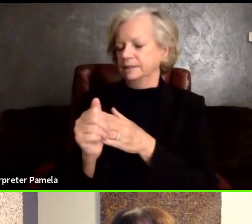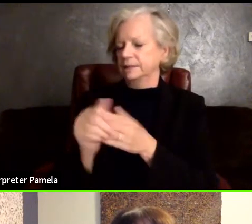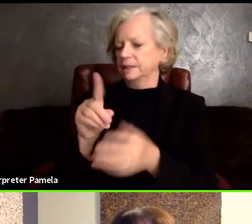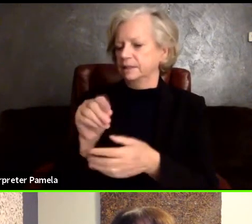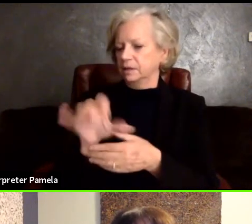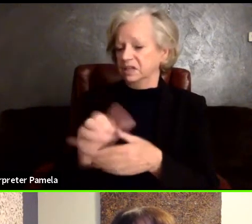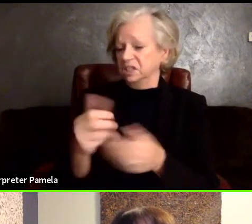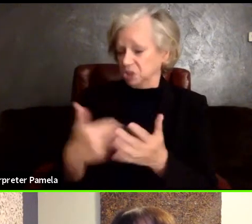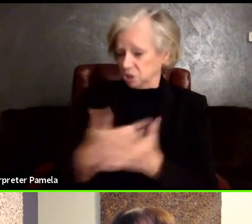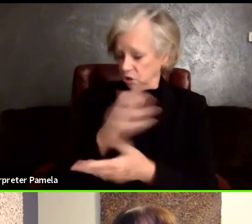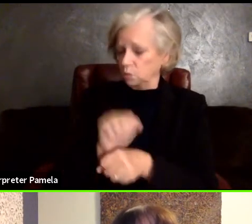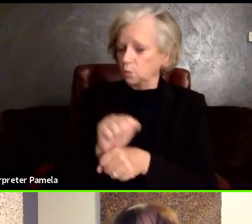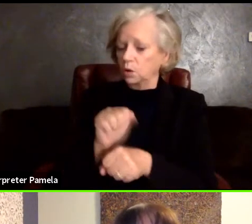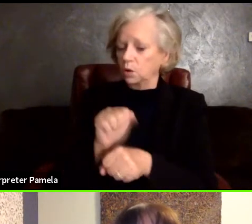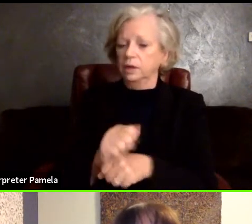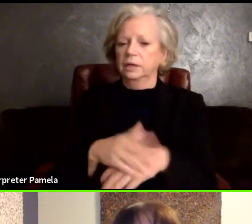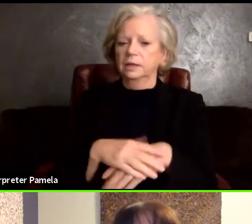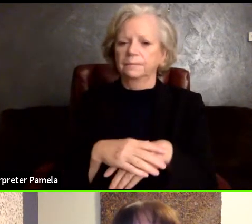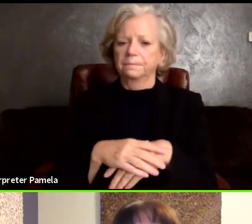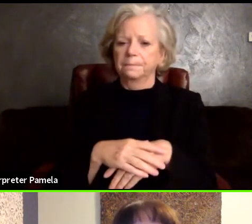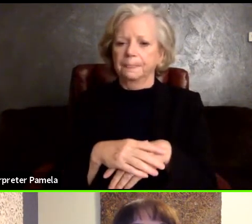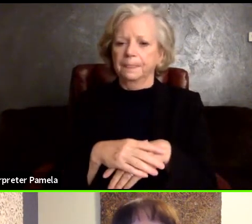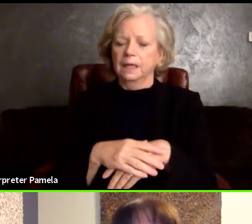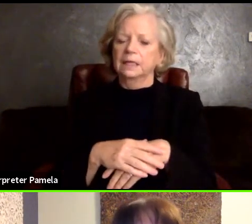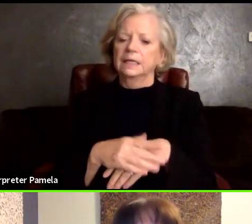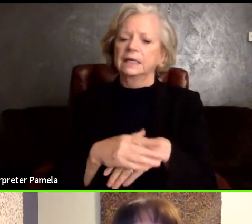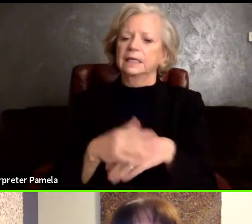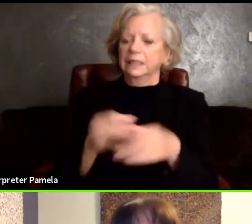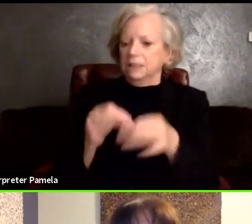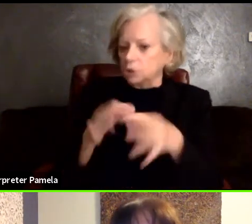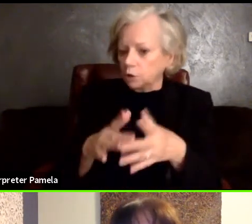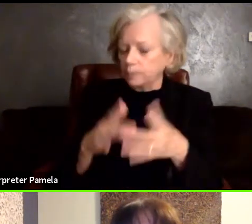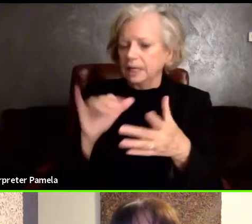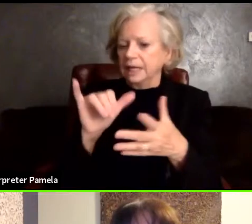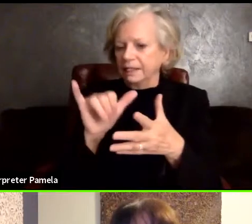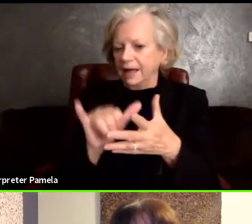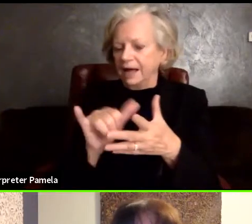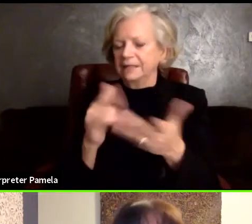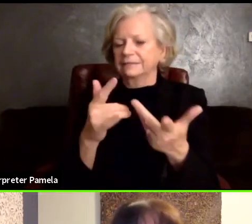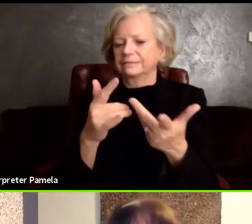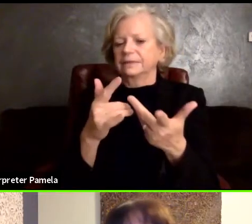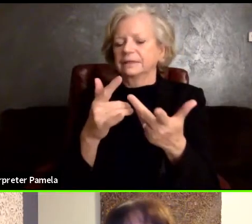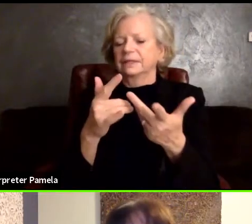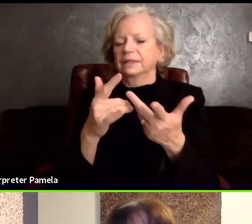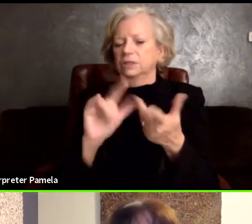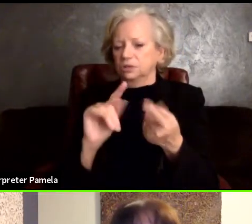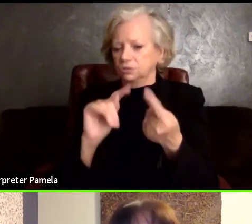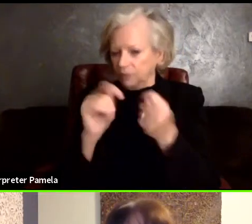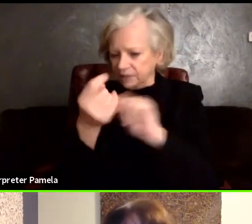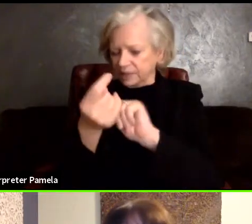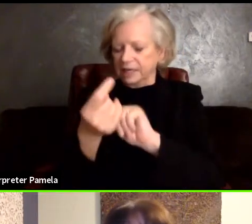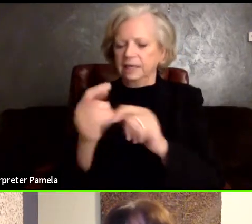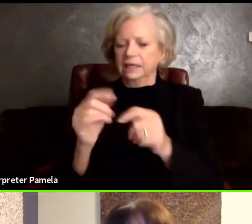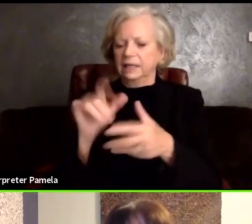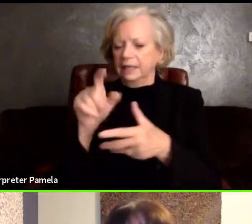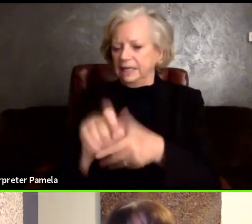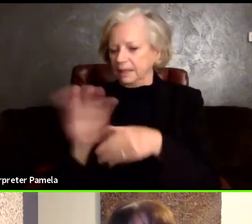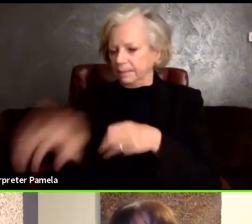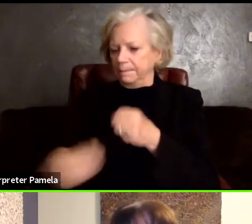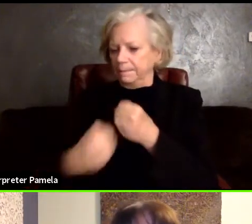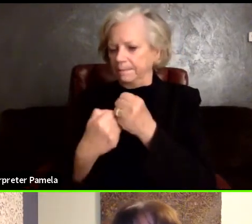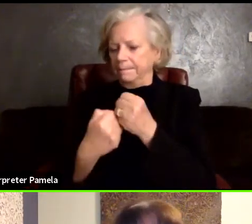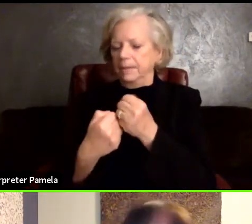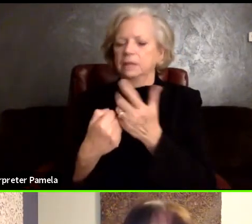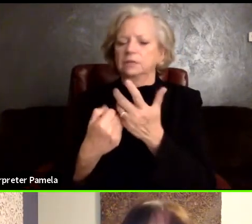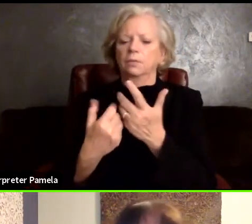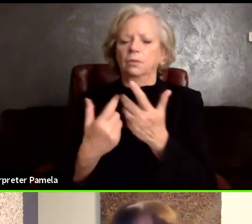everybody, and their confidence in translating and interpreting that guidance document, they need a lot of backup. They need to ask the questions,